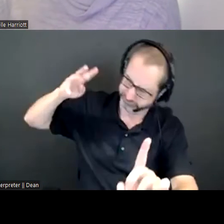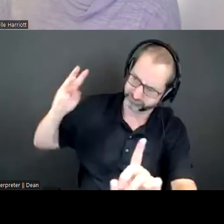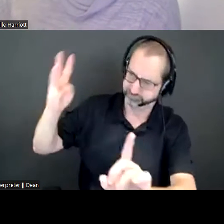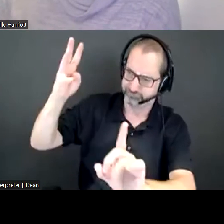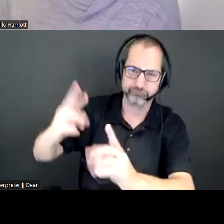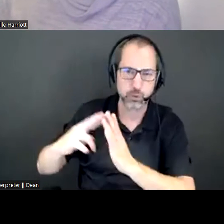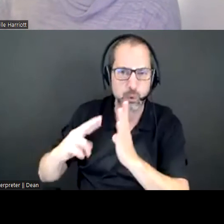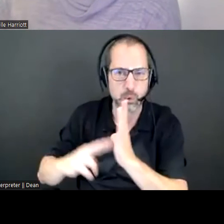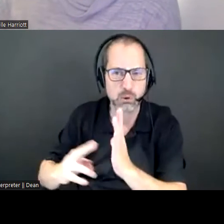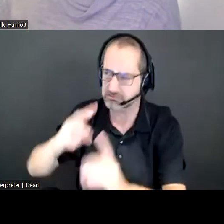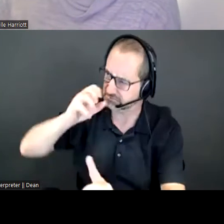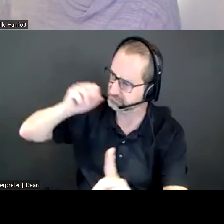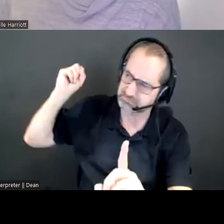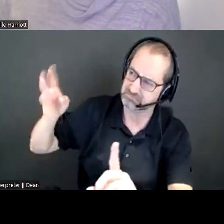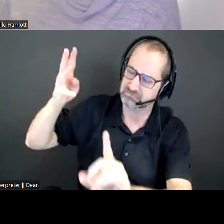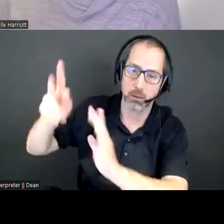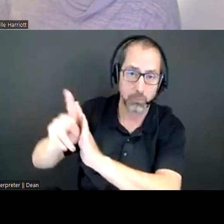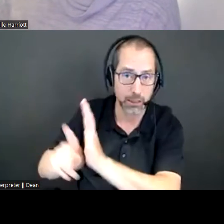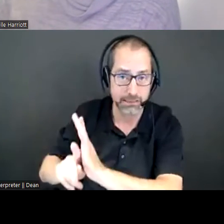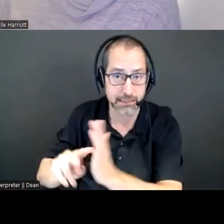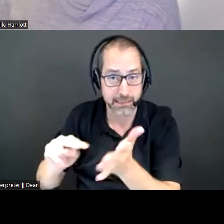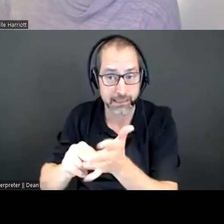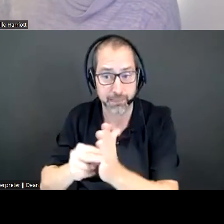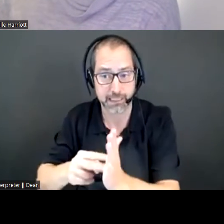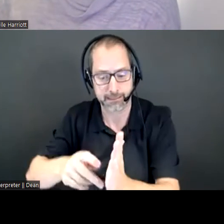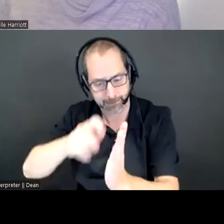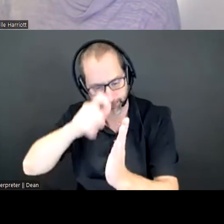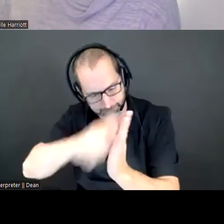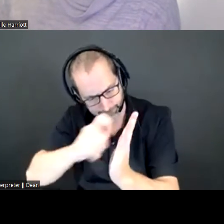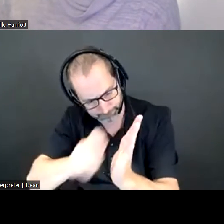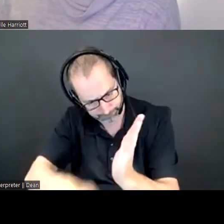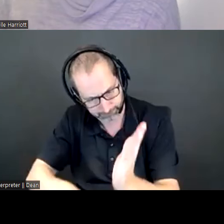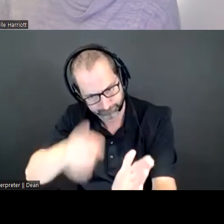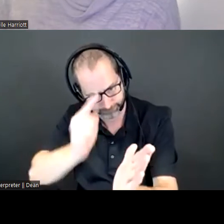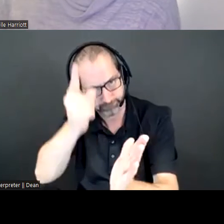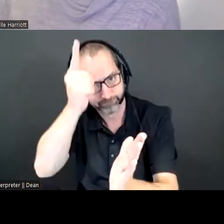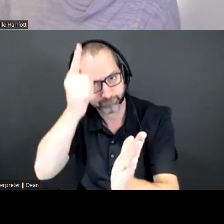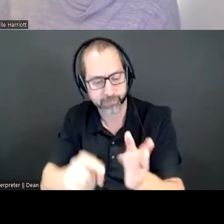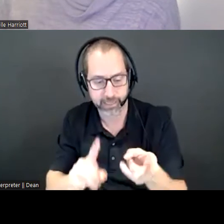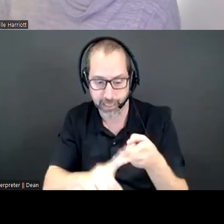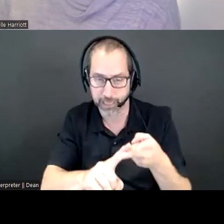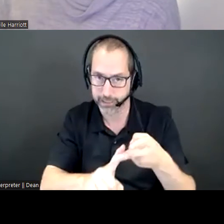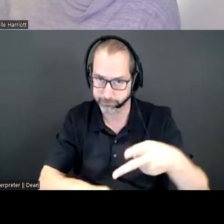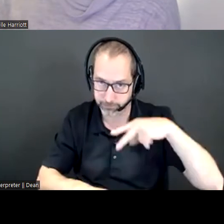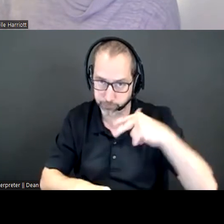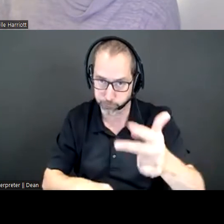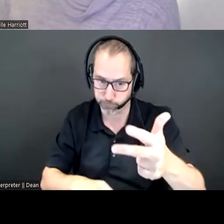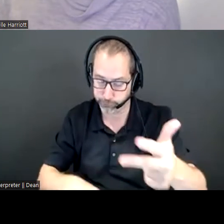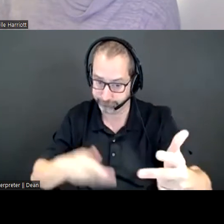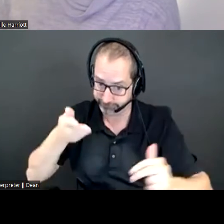company policy, they get written reprimands, and after the third one, they are terminated. There's a